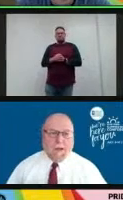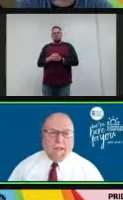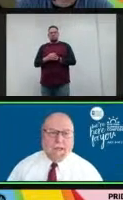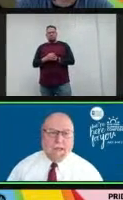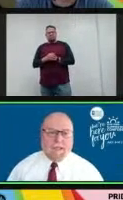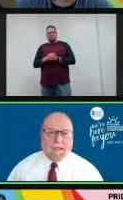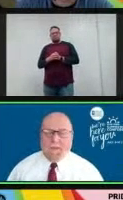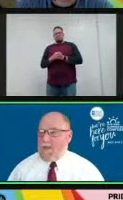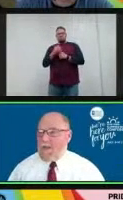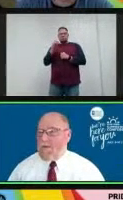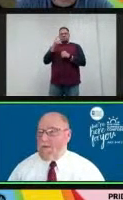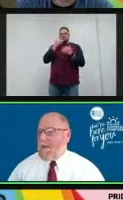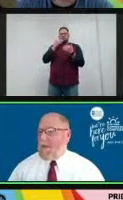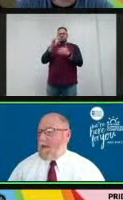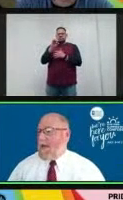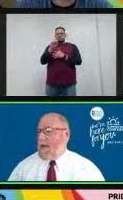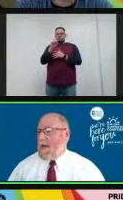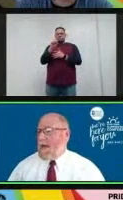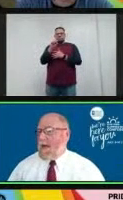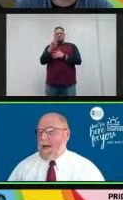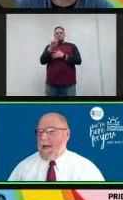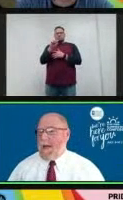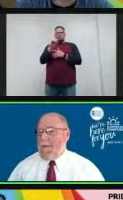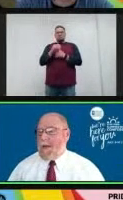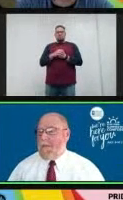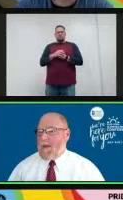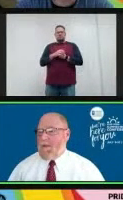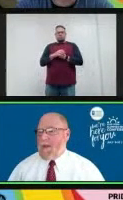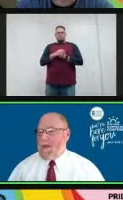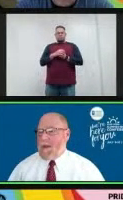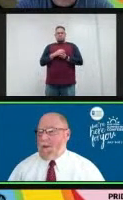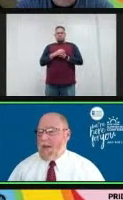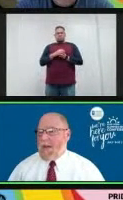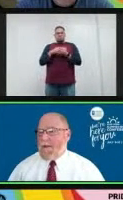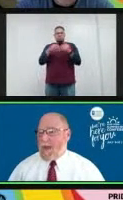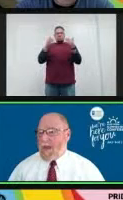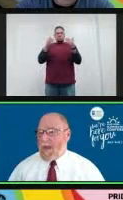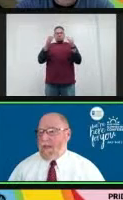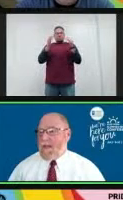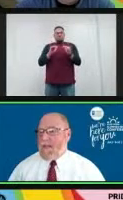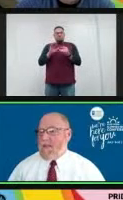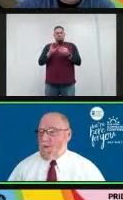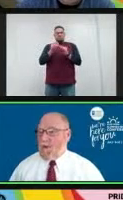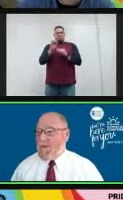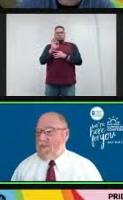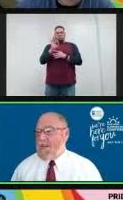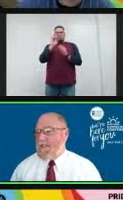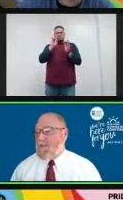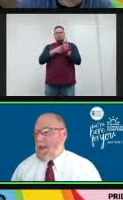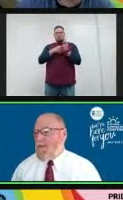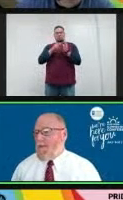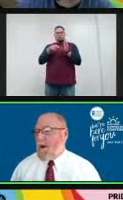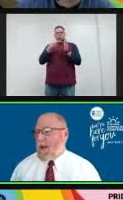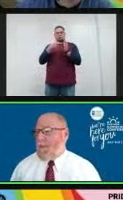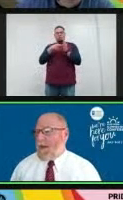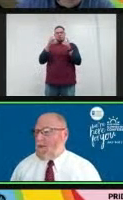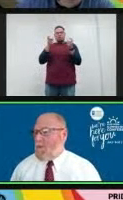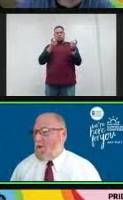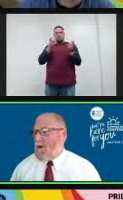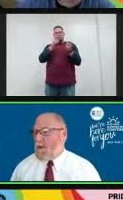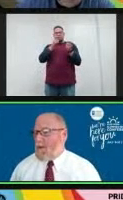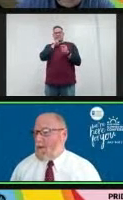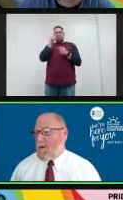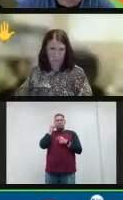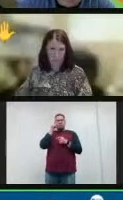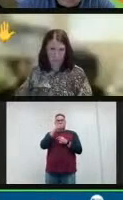All right, thanks, Osvaldo. I'm going to move on to number 9. Recognize the role of the chair to speak for and about the